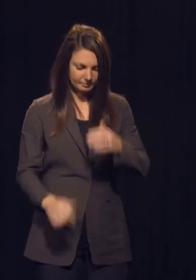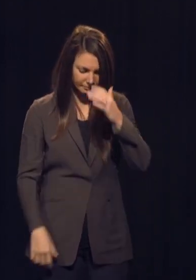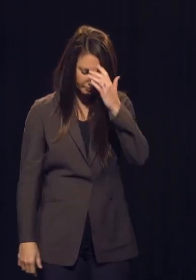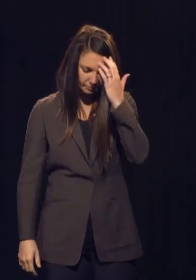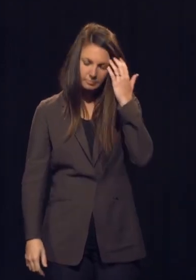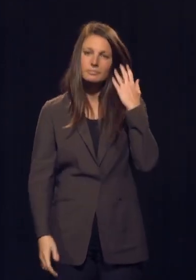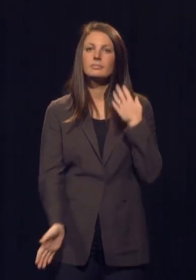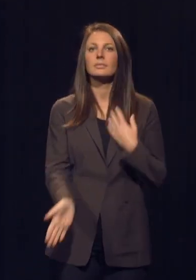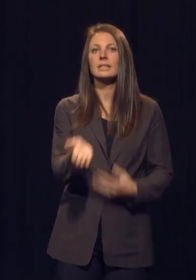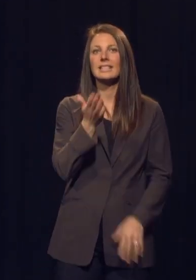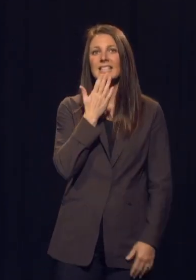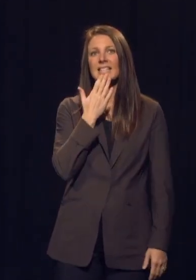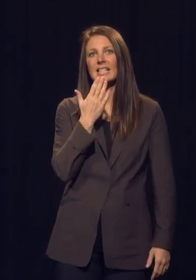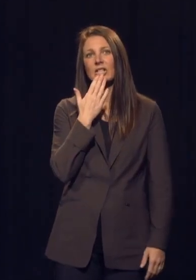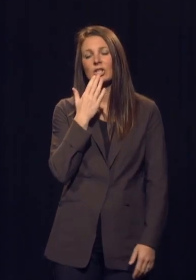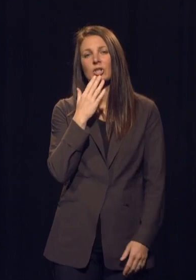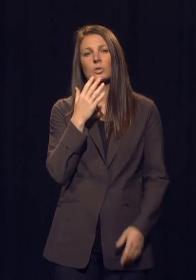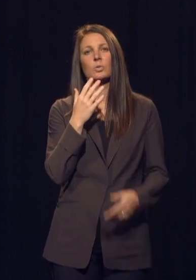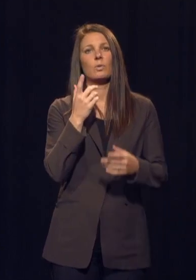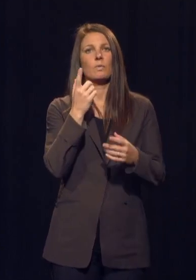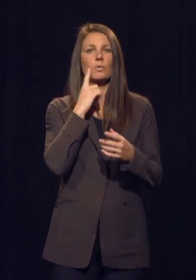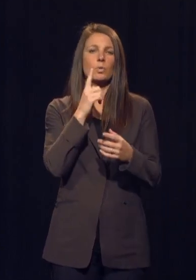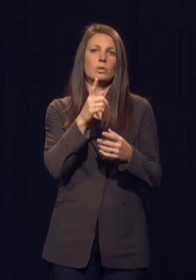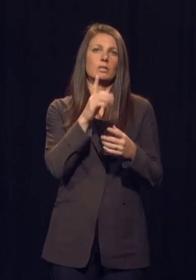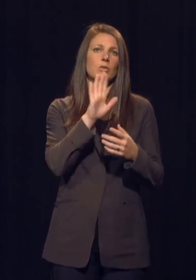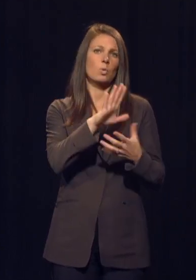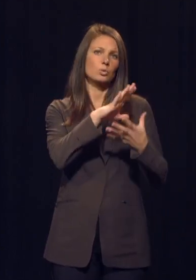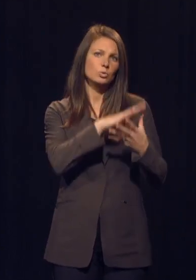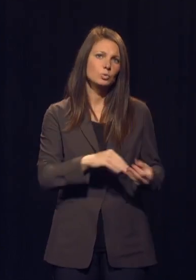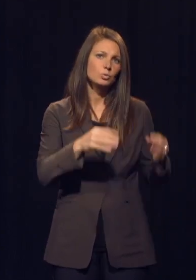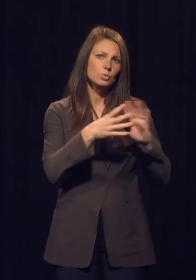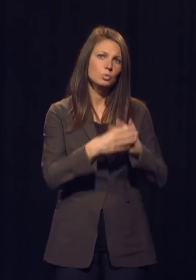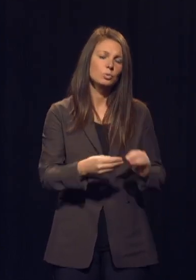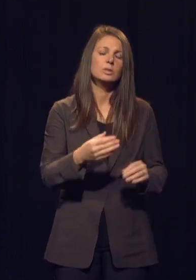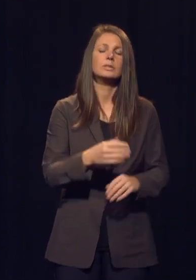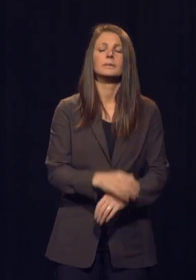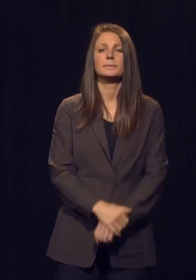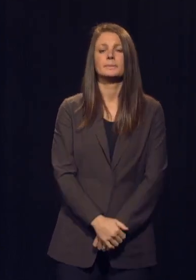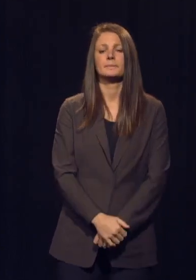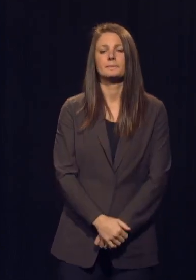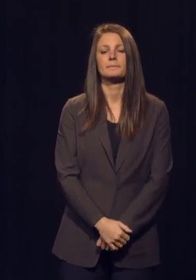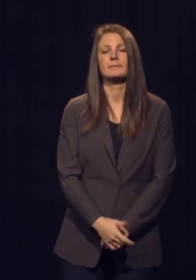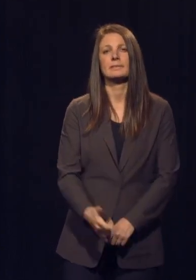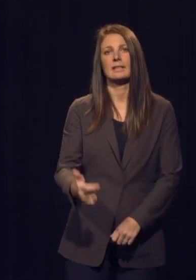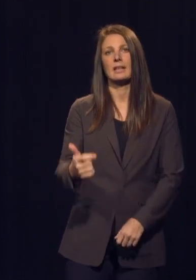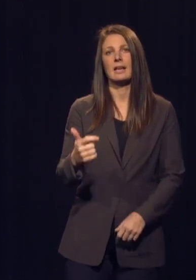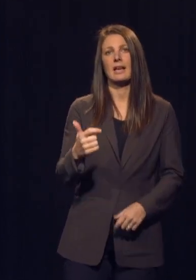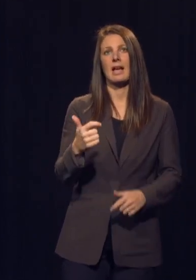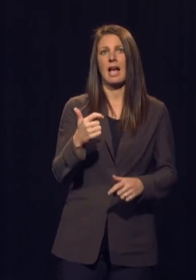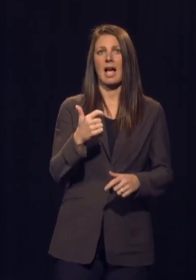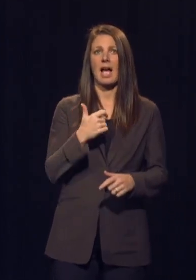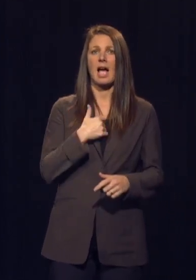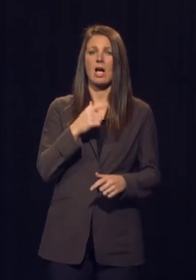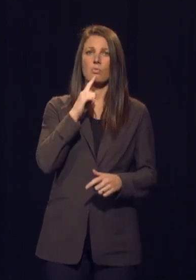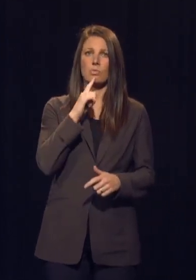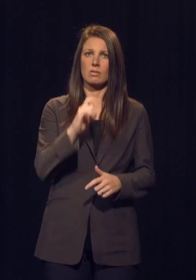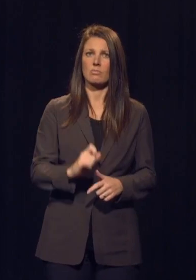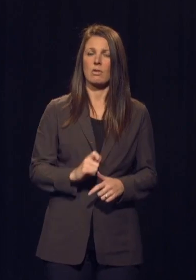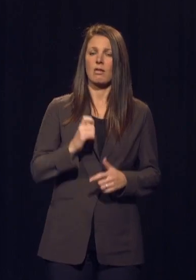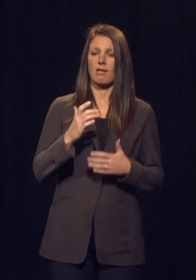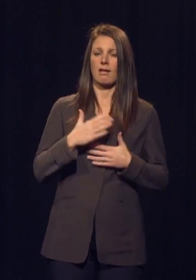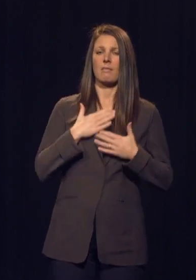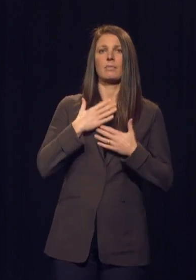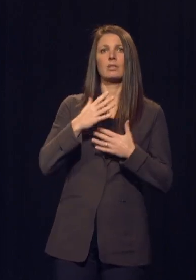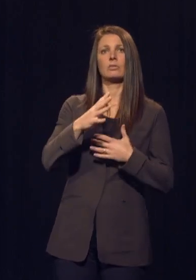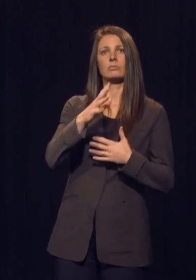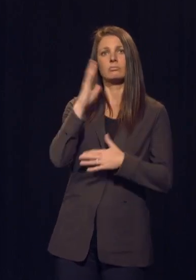Thank you, Manal, and thank you, Pam, for those testimonials and stories. So I'm especially pleased to speak today